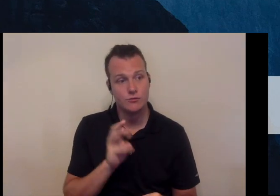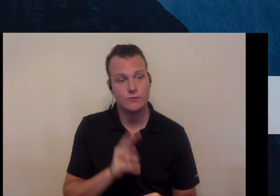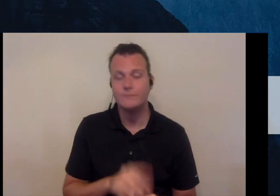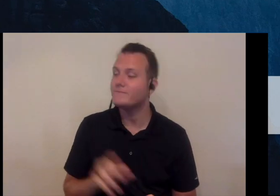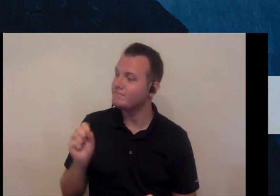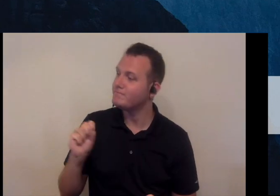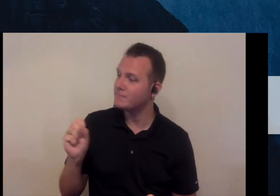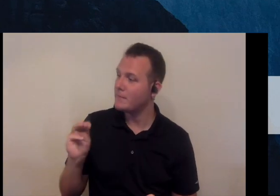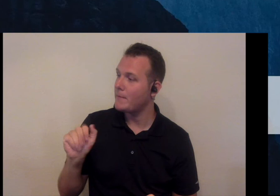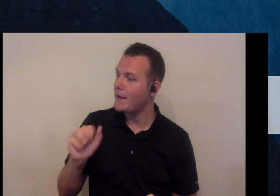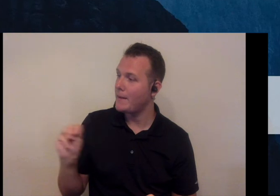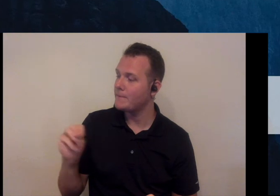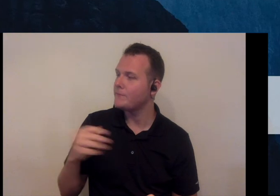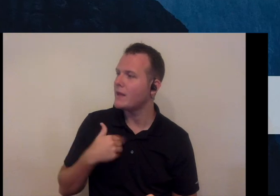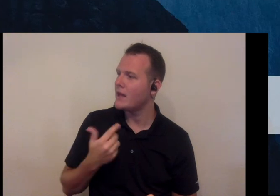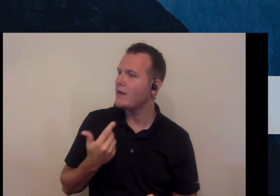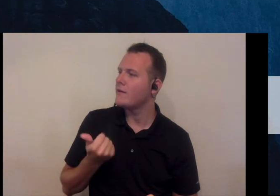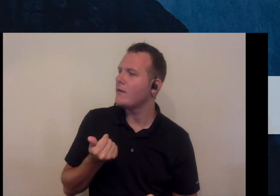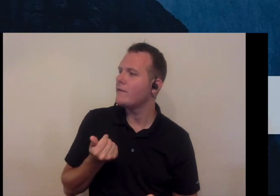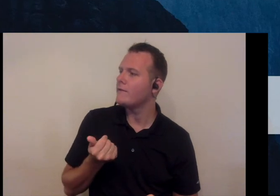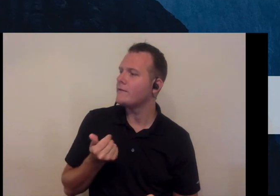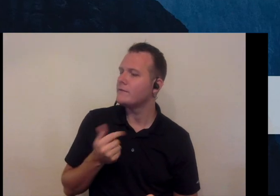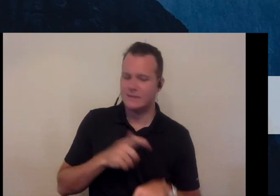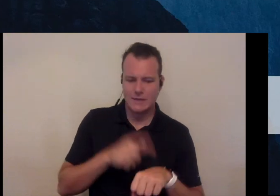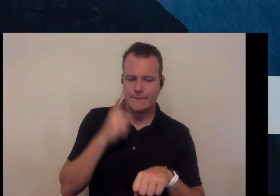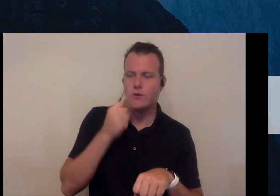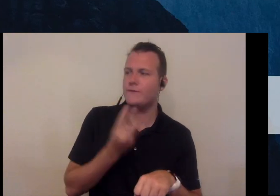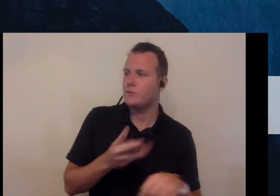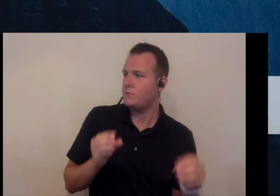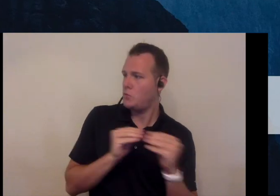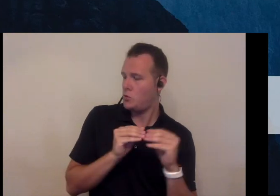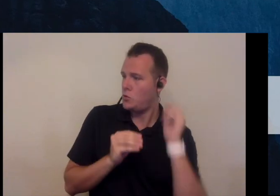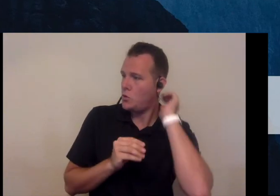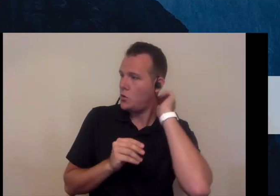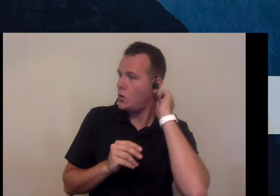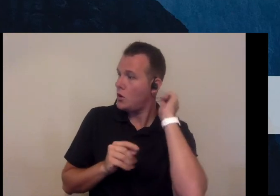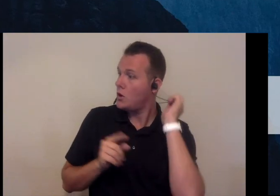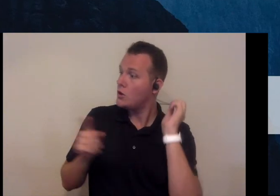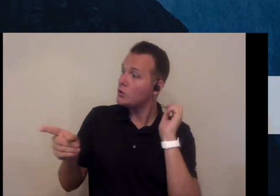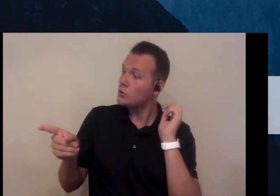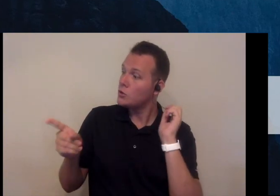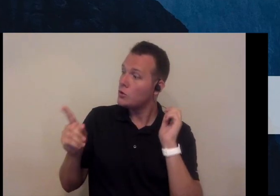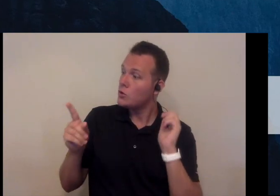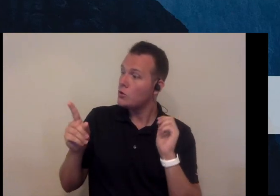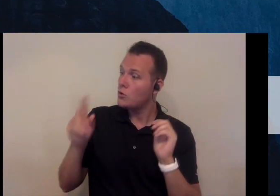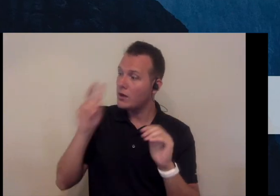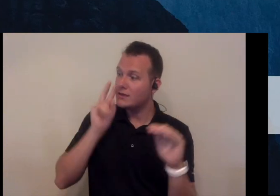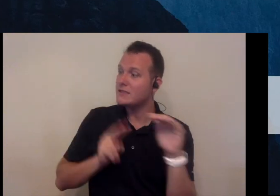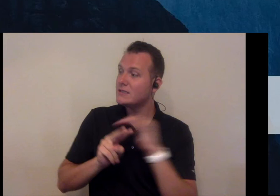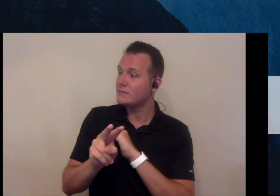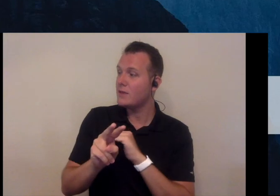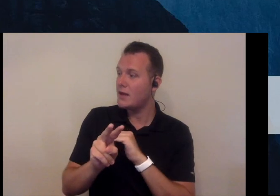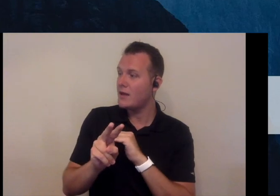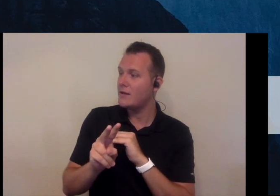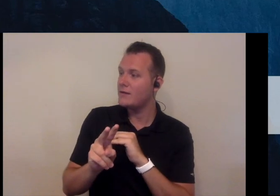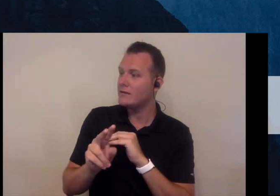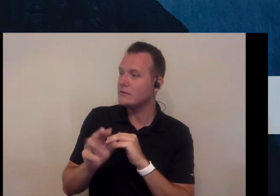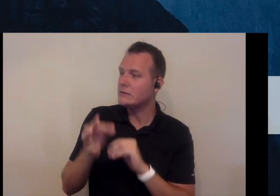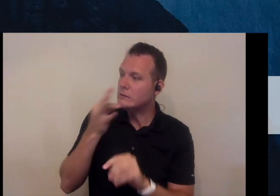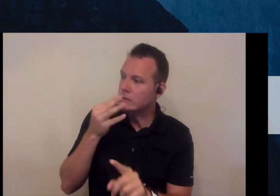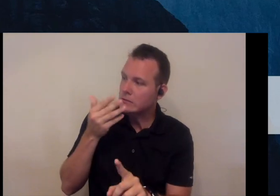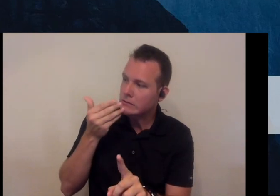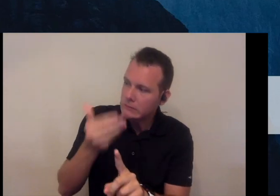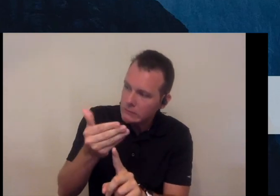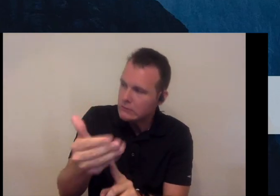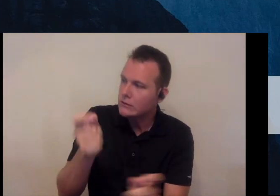Do you have any more, Andrew? Yes, ma'am. Looks like we have time for a couple more. Do Okay, you great. anticipate any other imminent